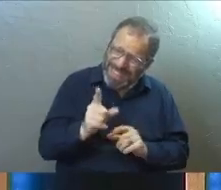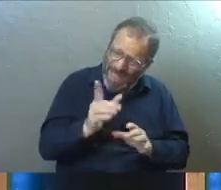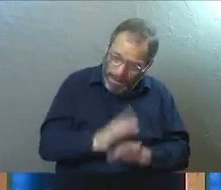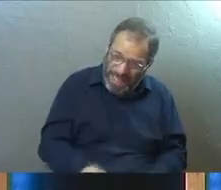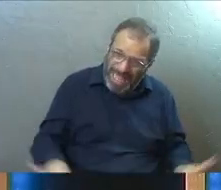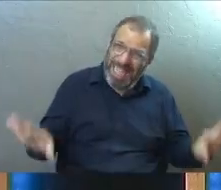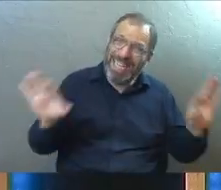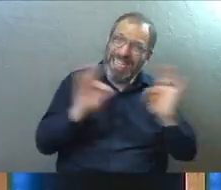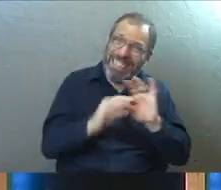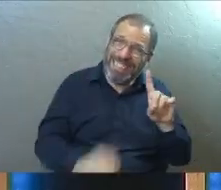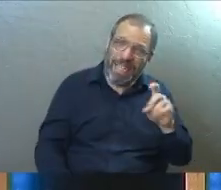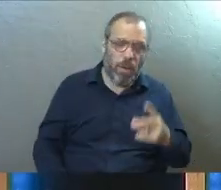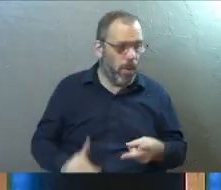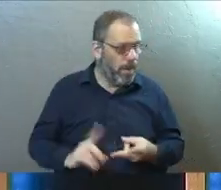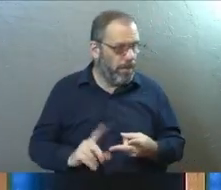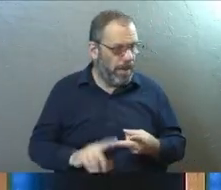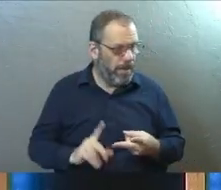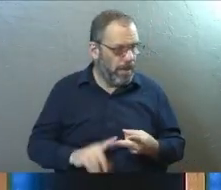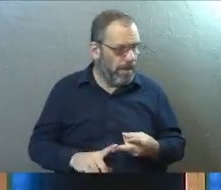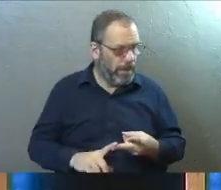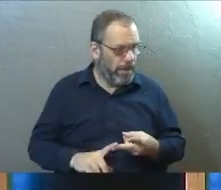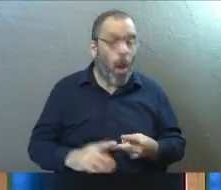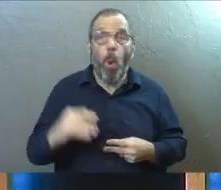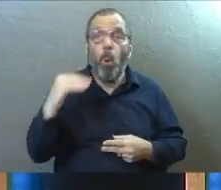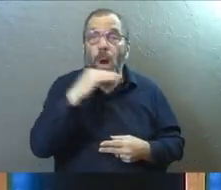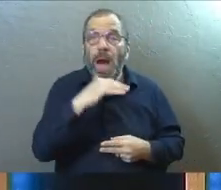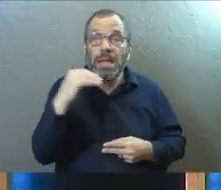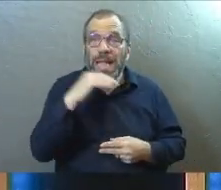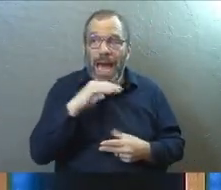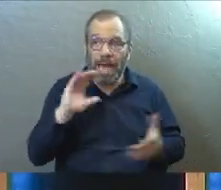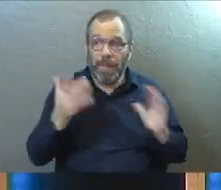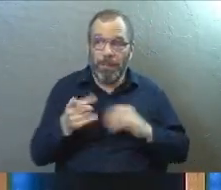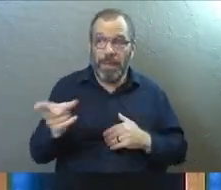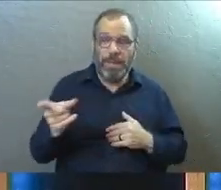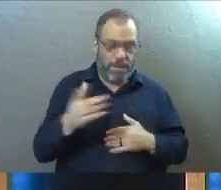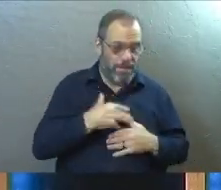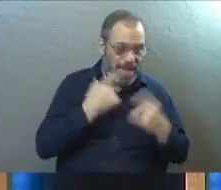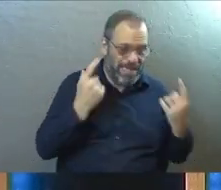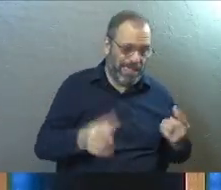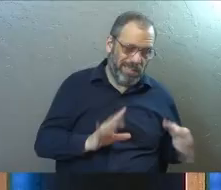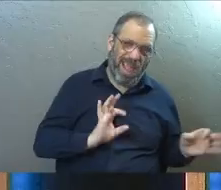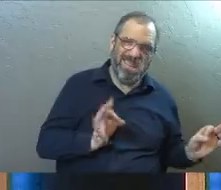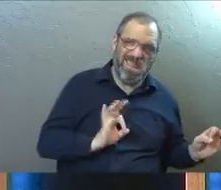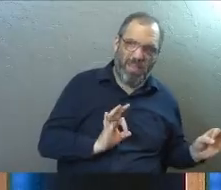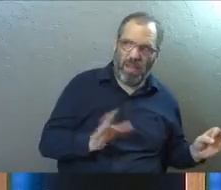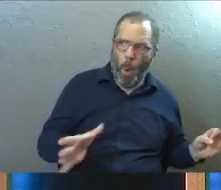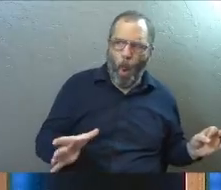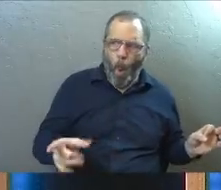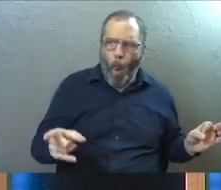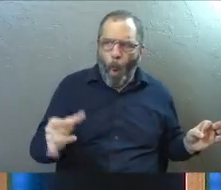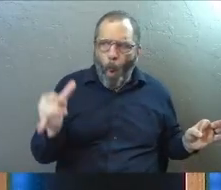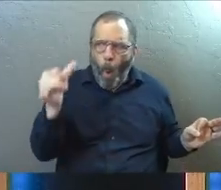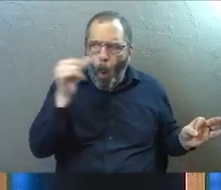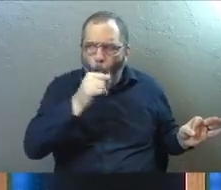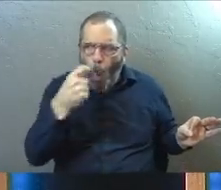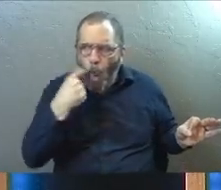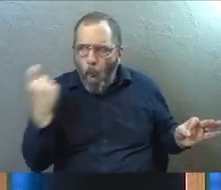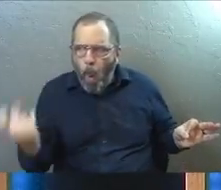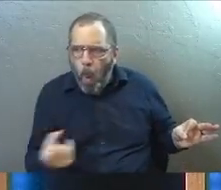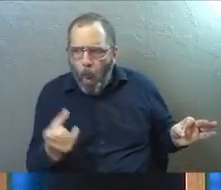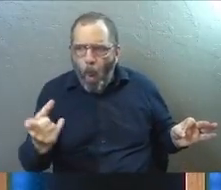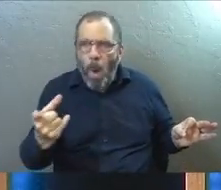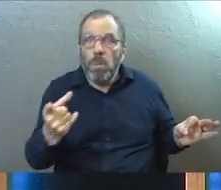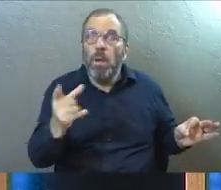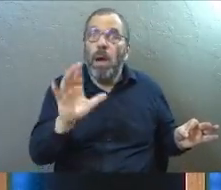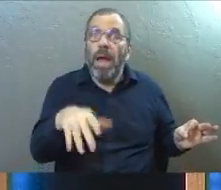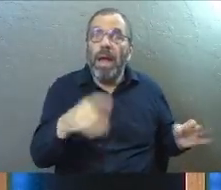big deal? Or maybe the lie for some of us is, compared to them, my sins are nothing, right? Like, you want